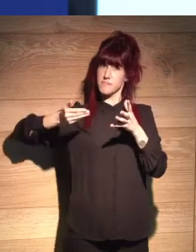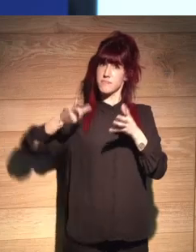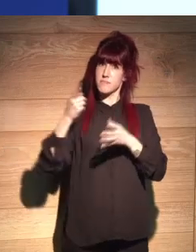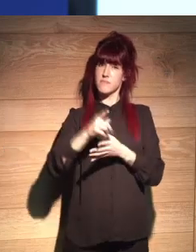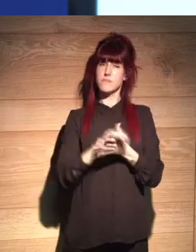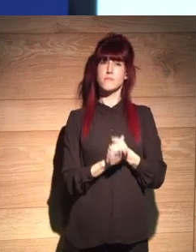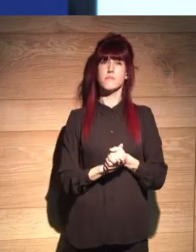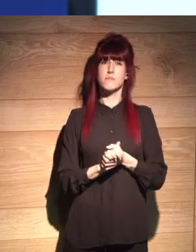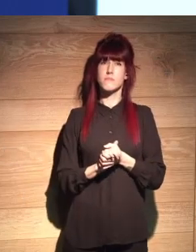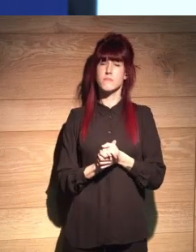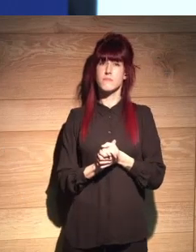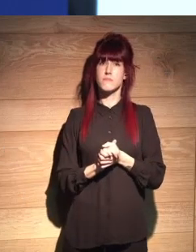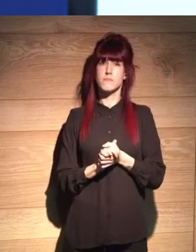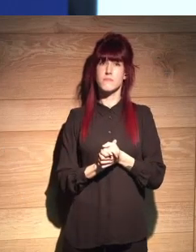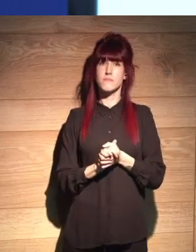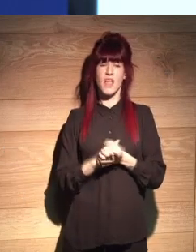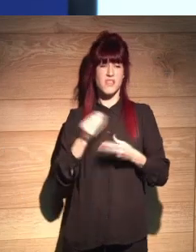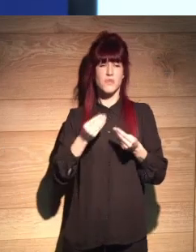they have done it in a very good way.